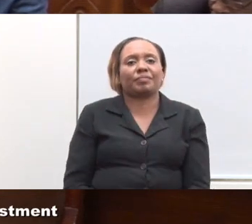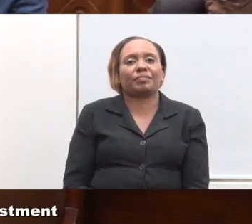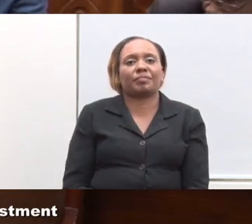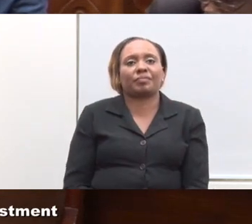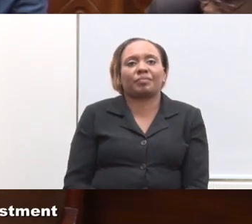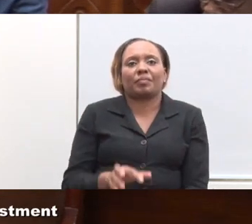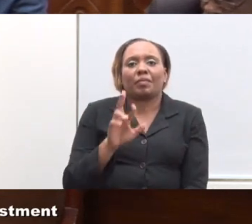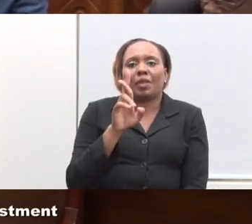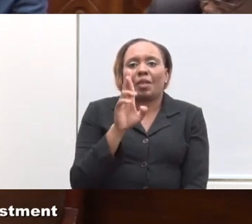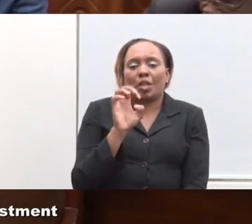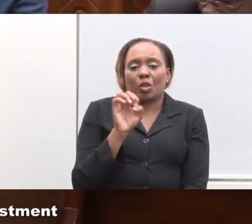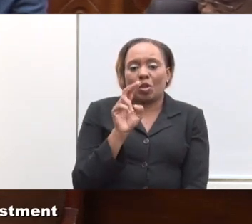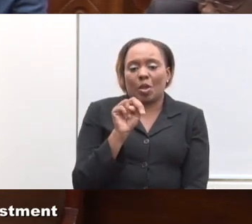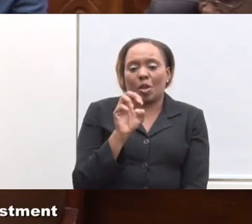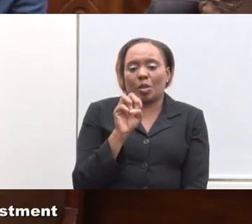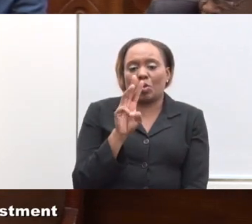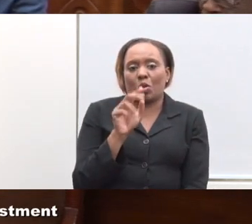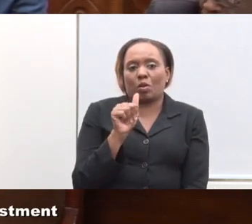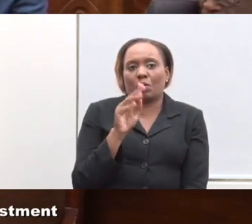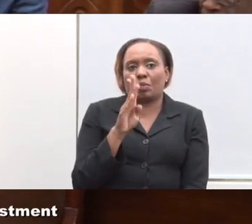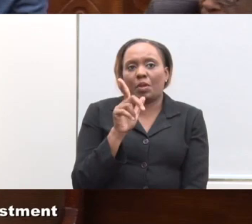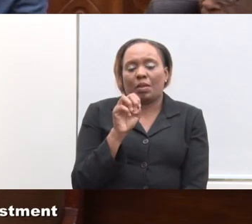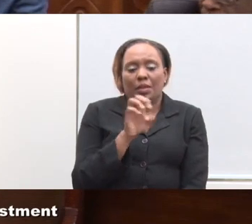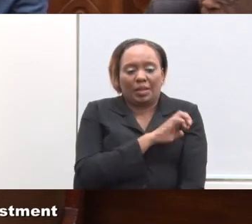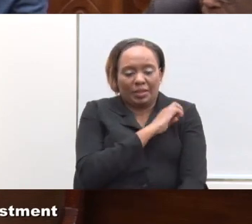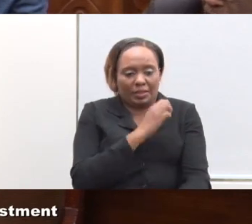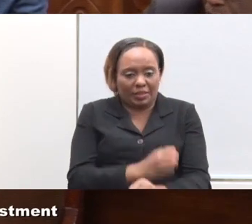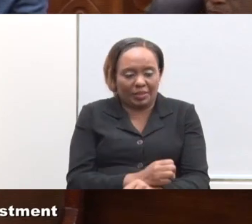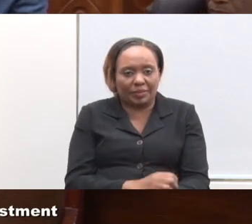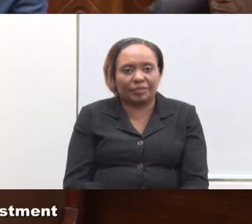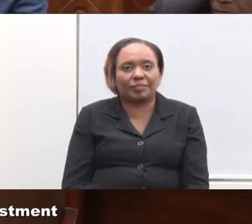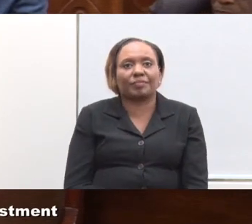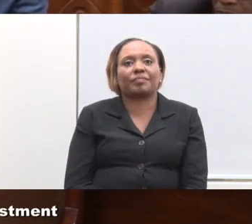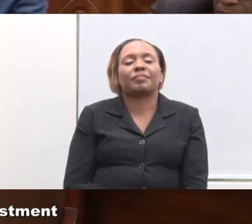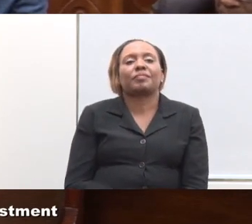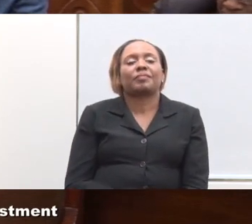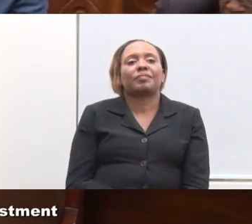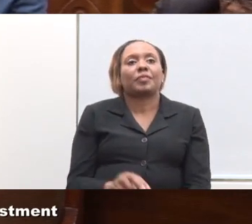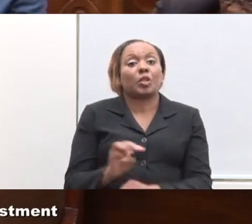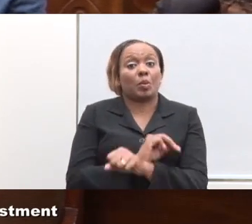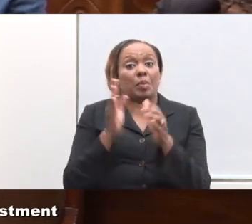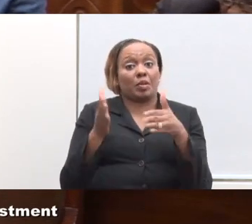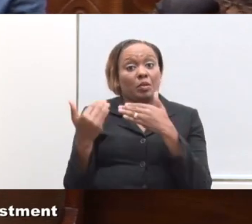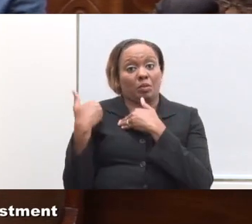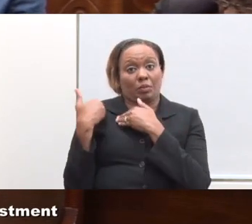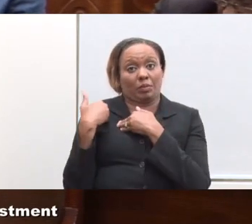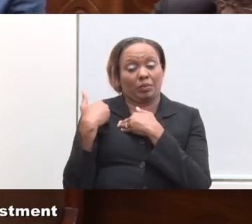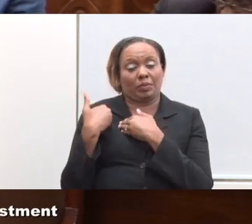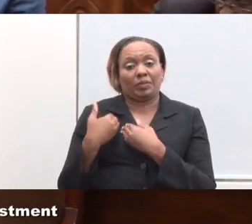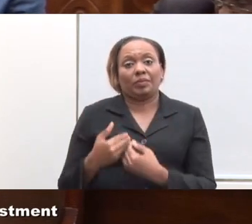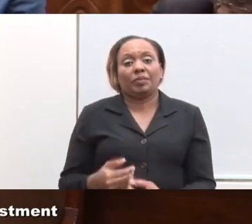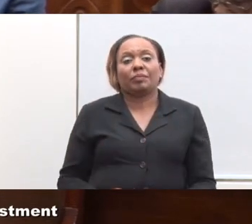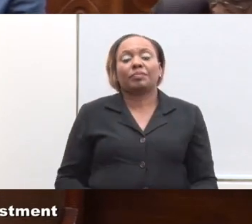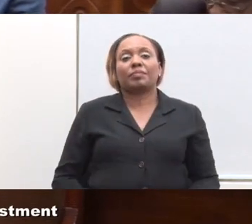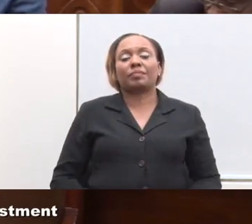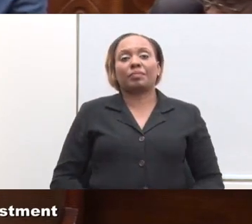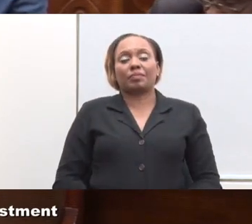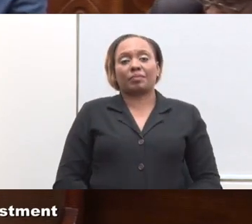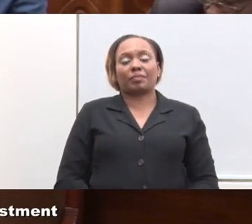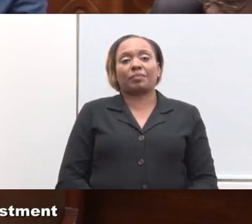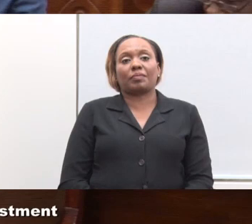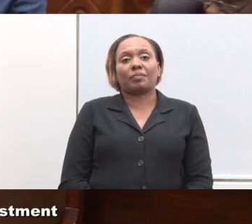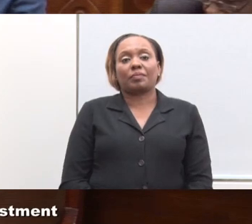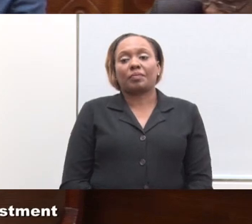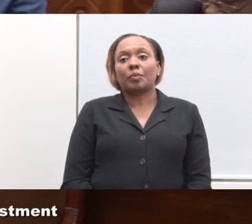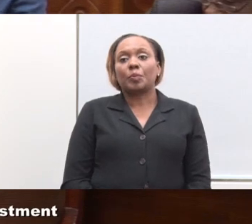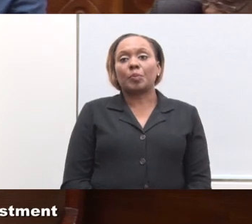renewable energy, the Minister for Water and Energy and Utilities has the mandate to